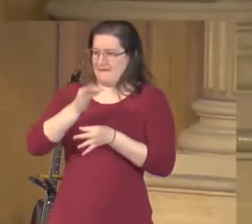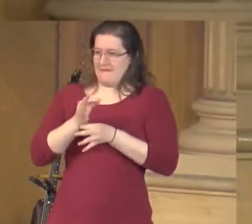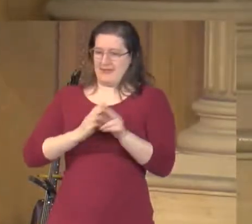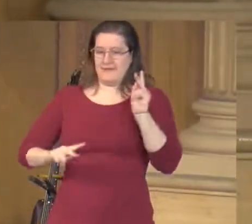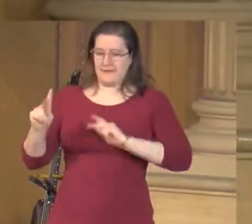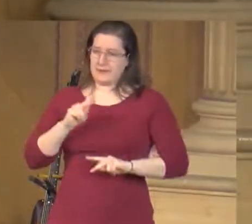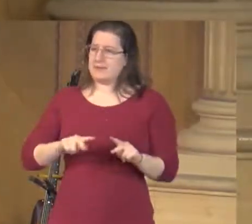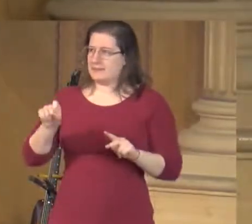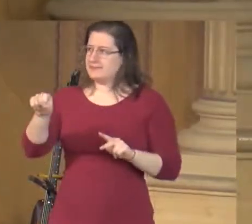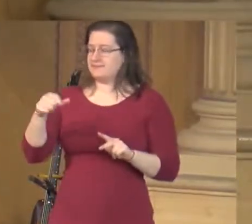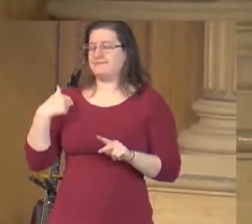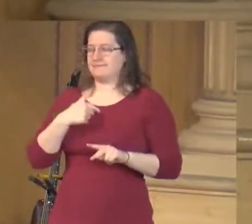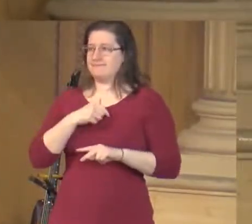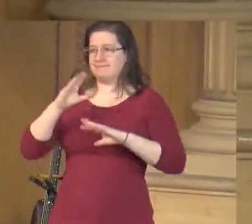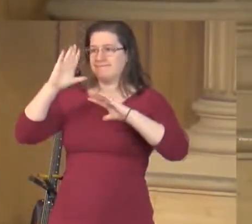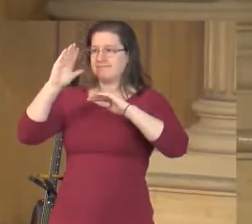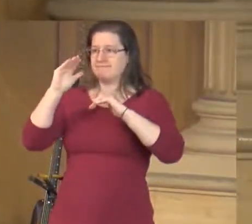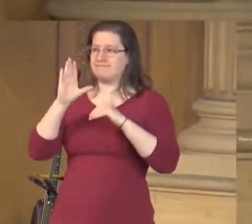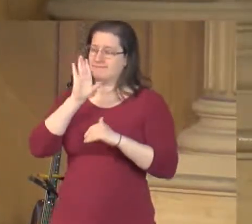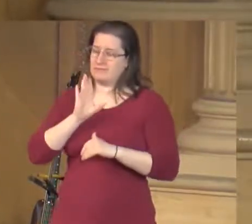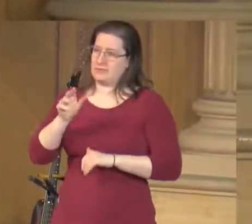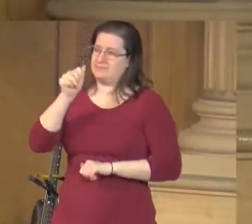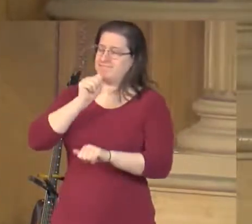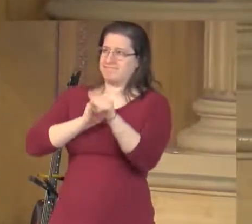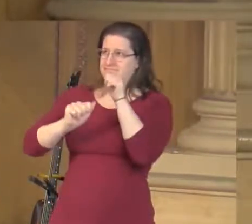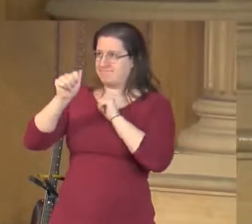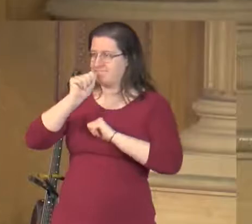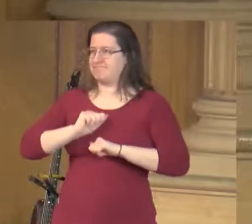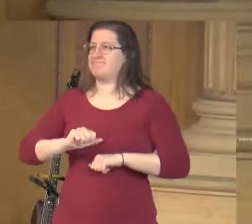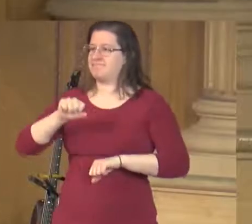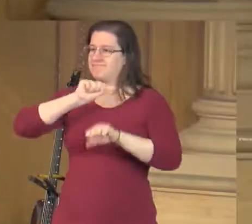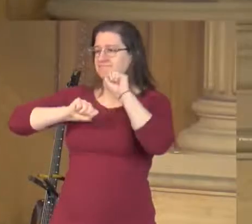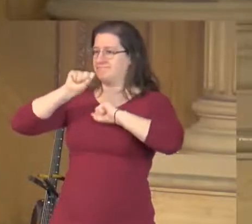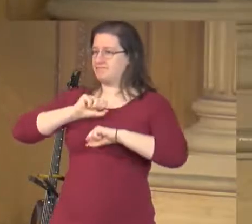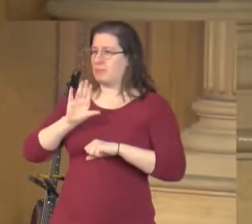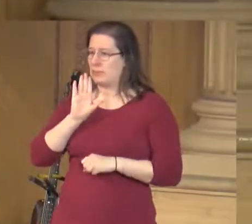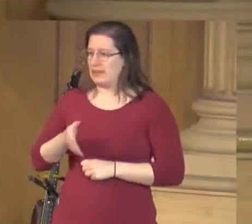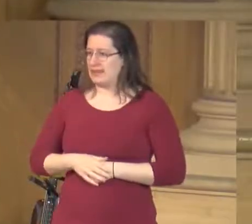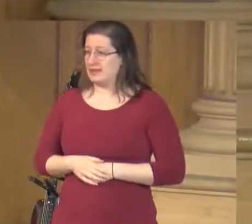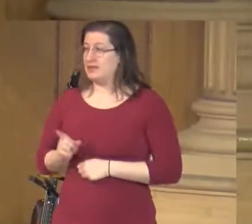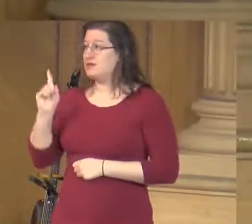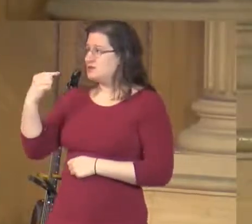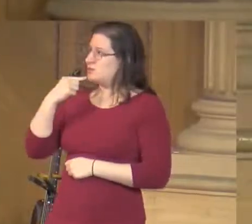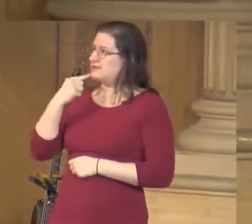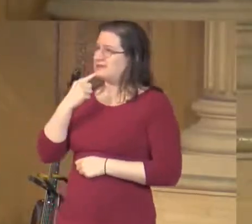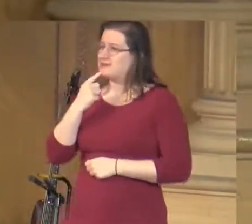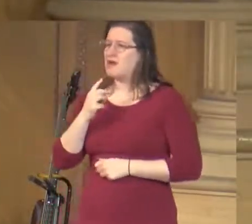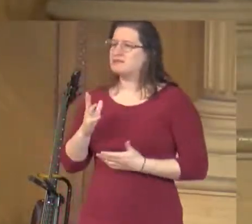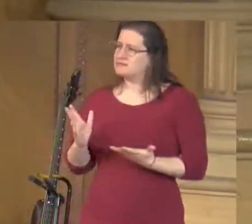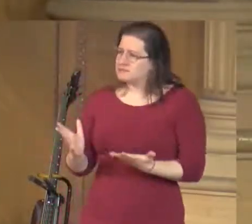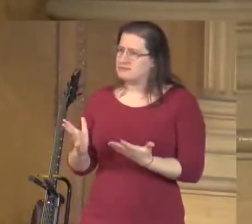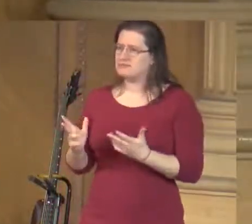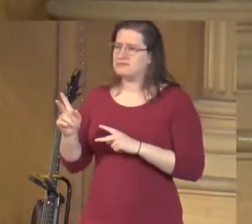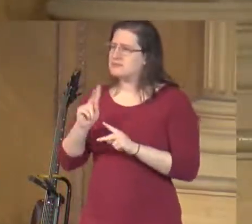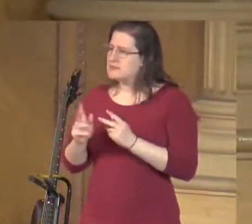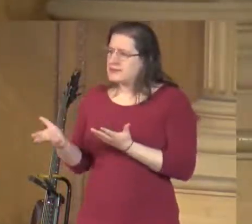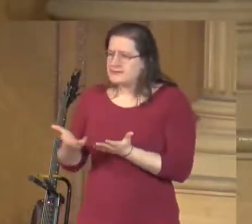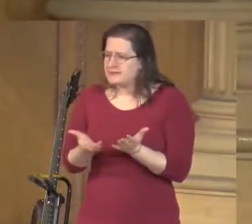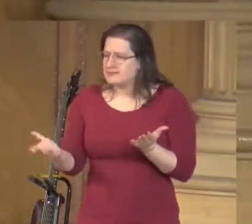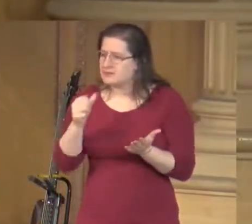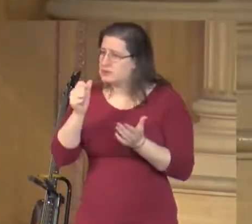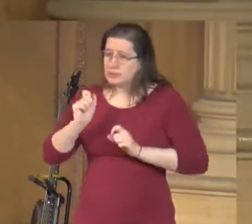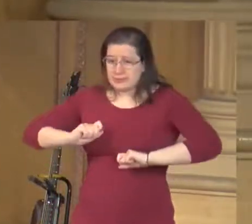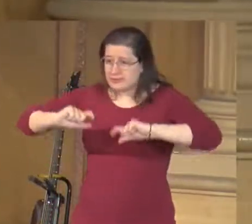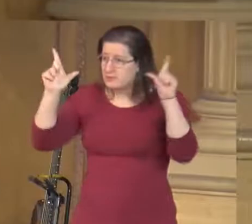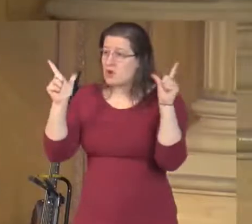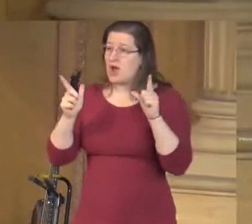where there are all kinds of trials. And so that's why he opens up this passage in verse 12 by saying, beloved, do not be surprised at the fiery